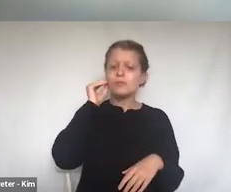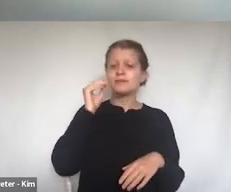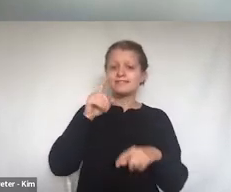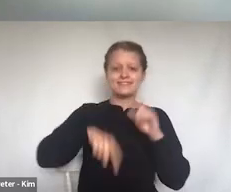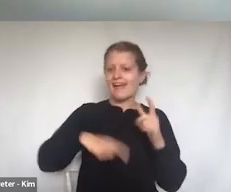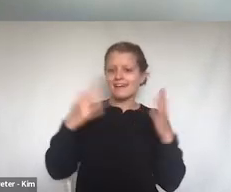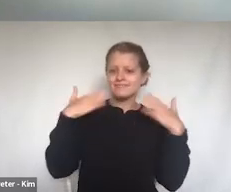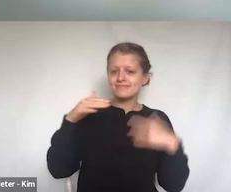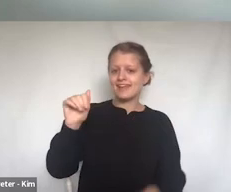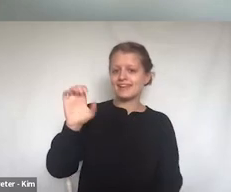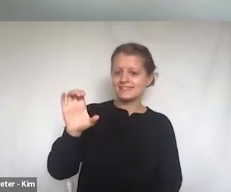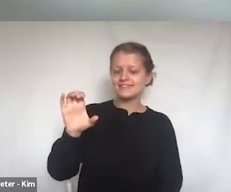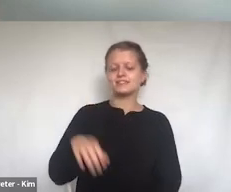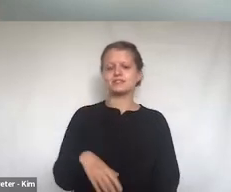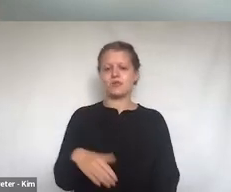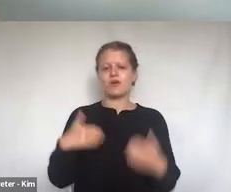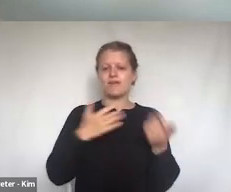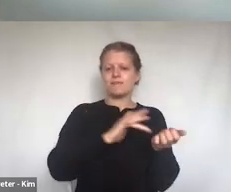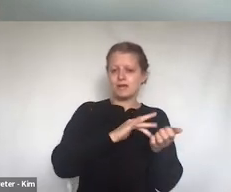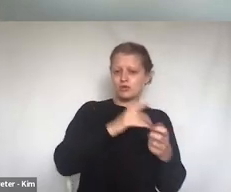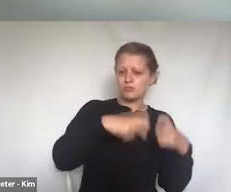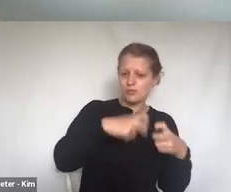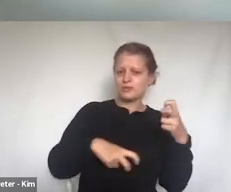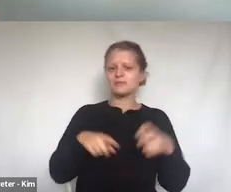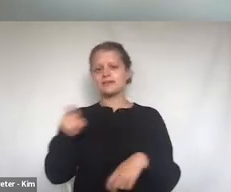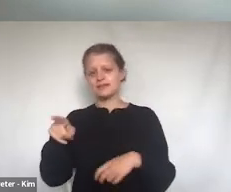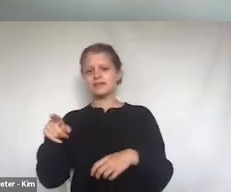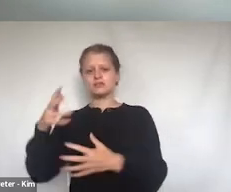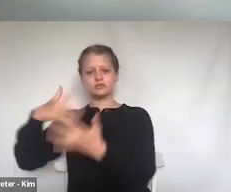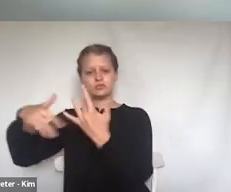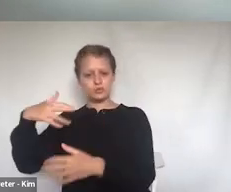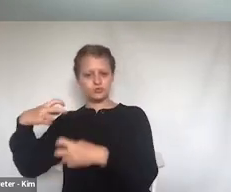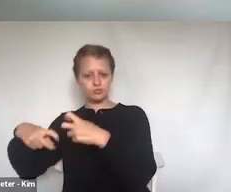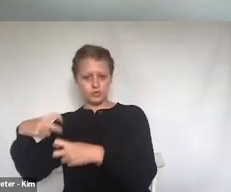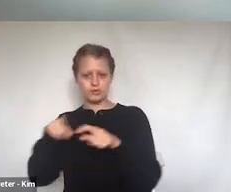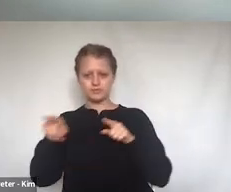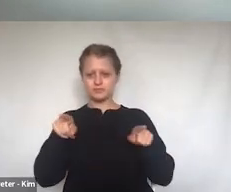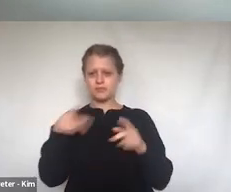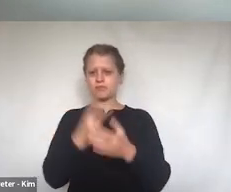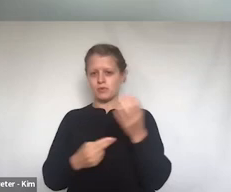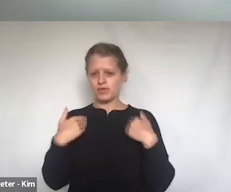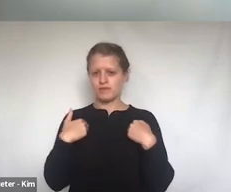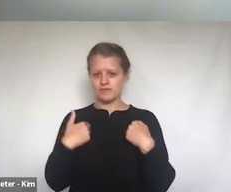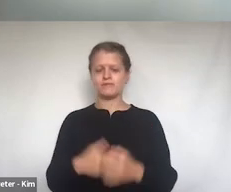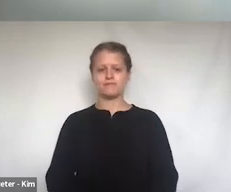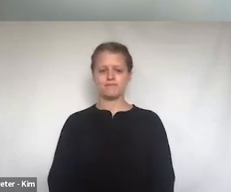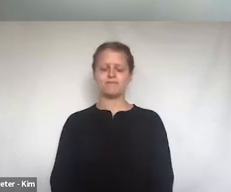medical and social risk factors for illness due to extreme heat, and those are a few of the main